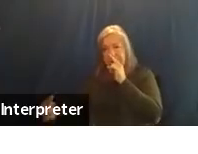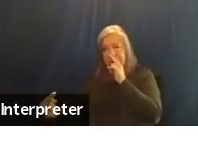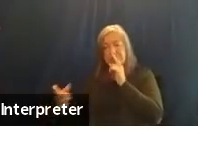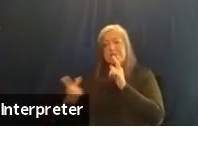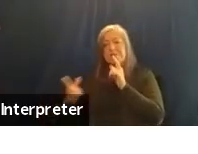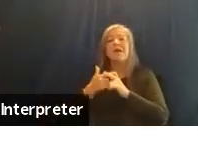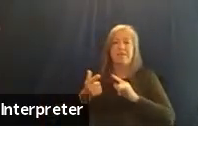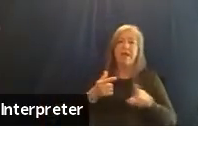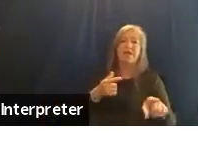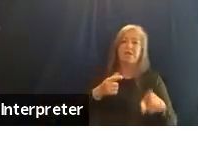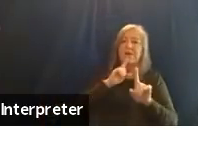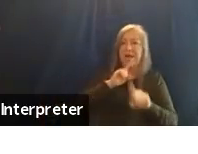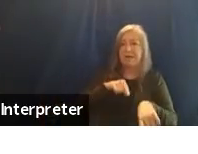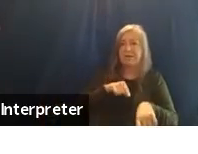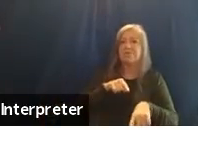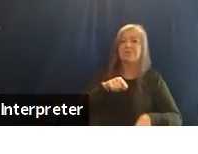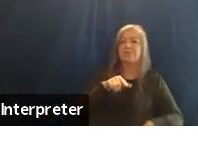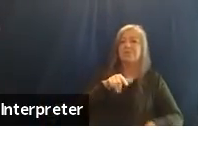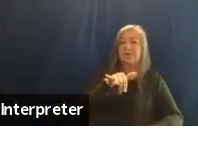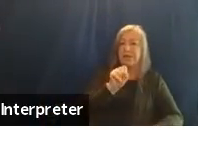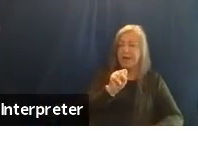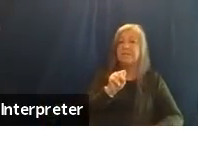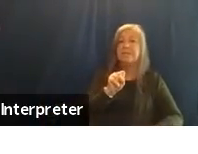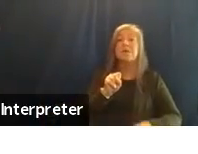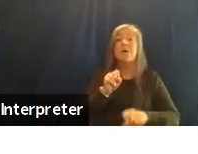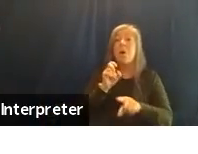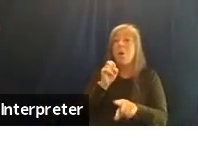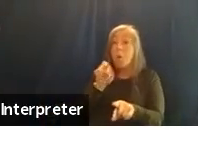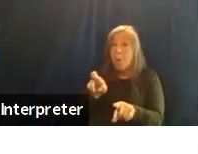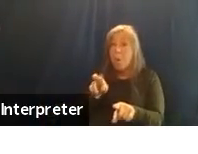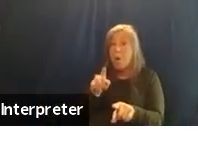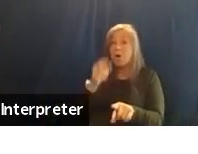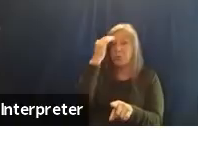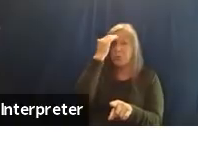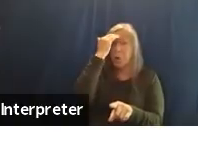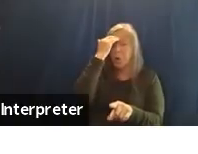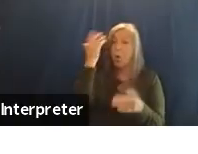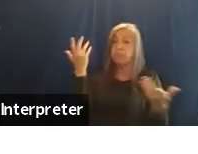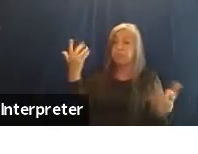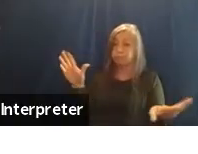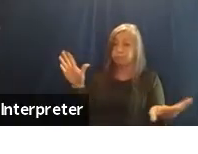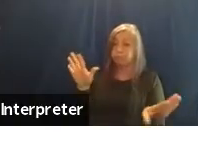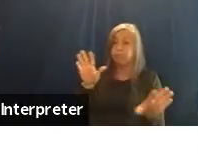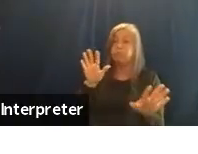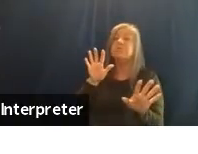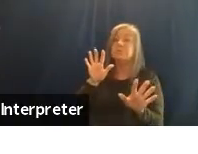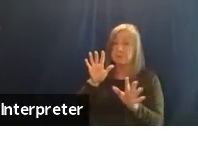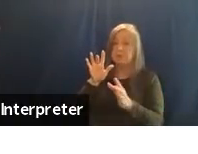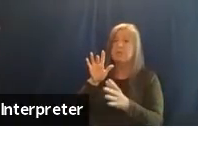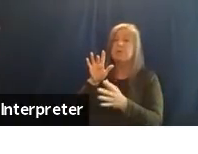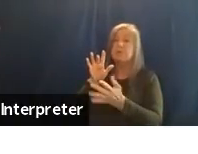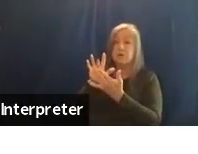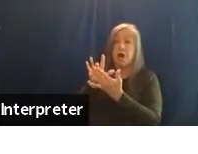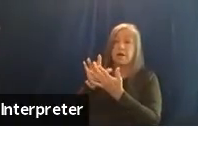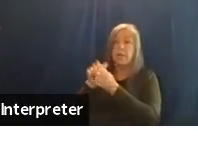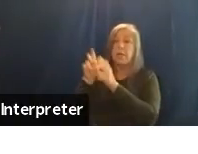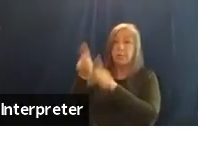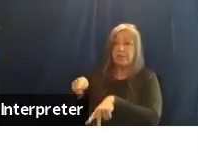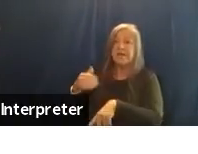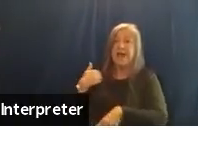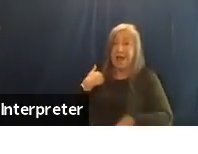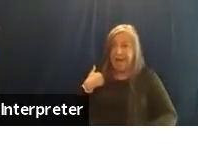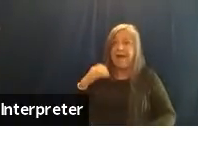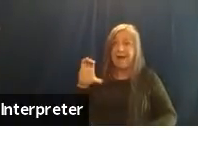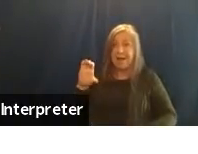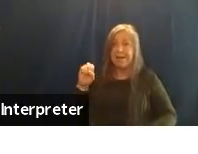anyone or suspected of confirmed COVID? And then have you taken any medication to control a fever